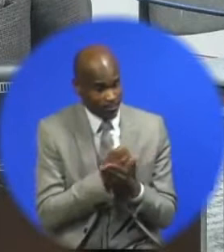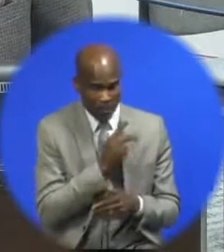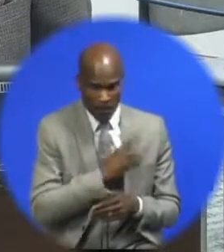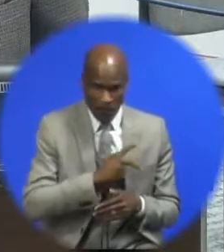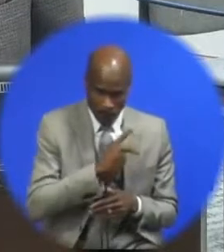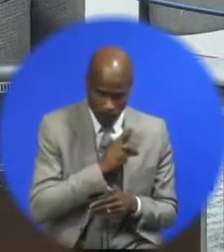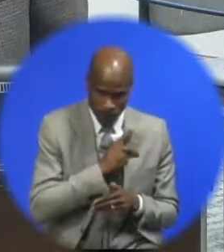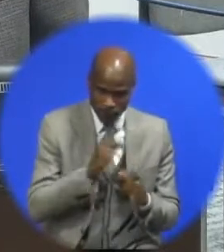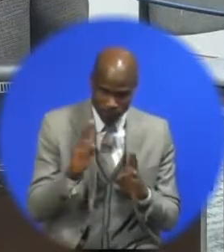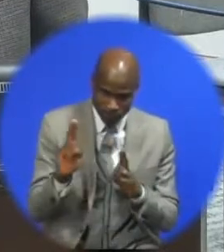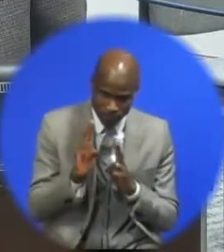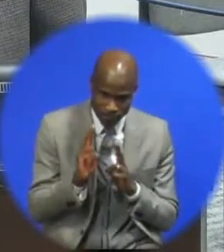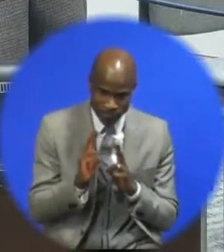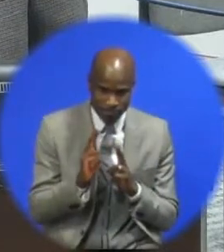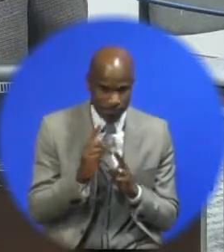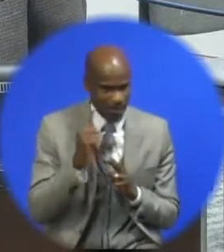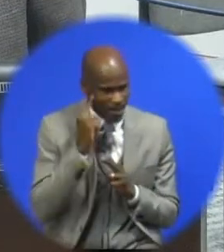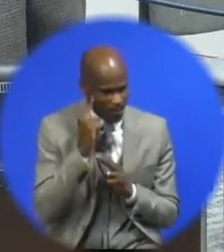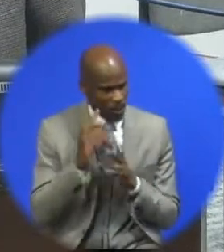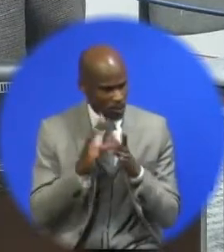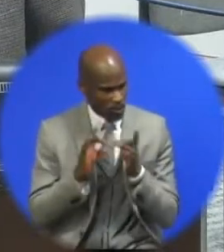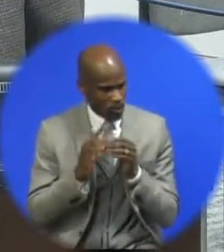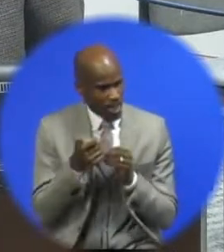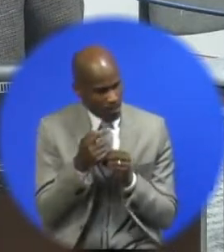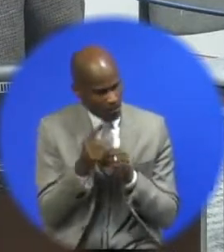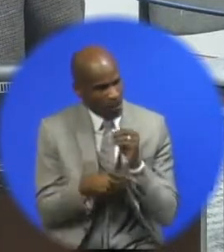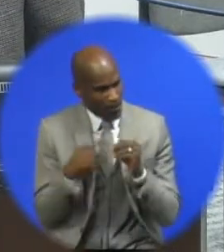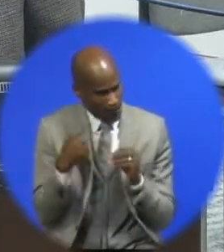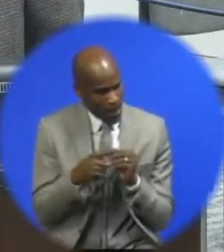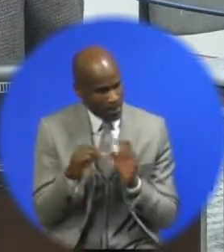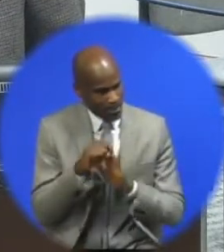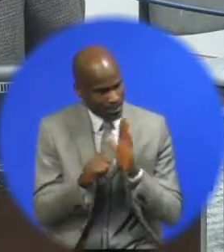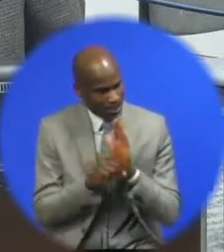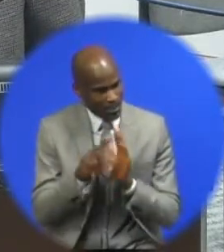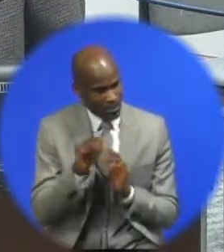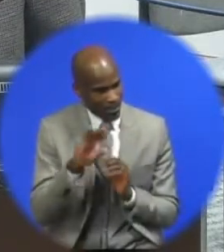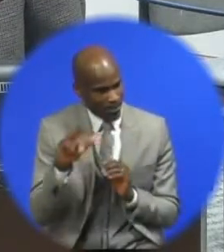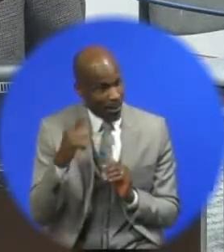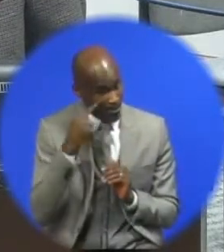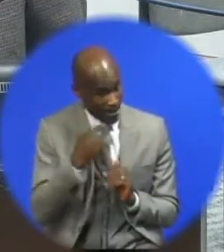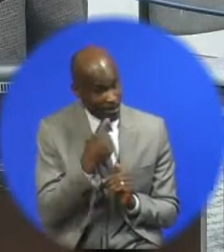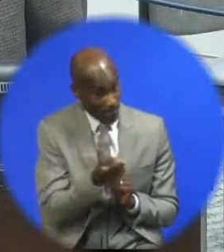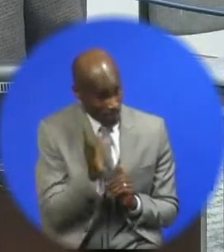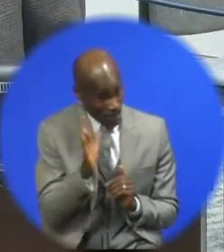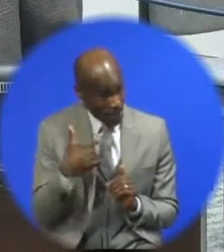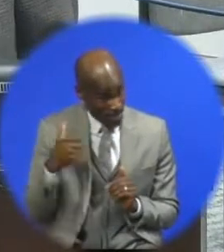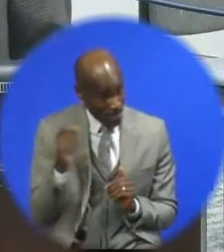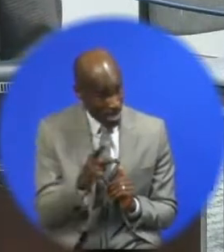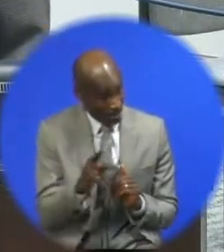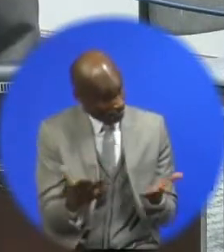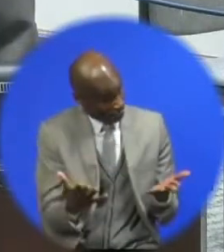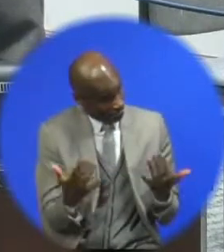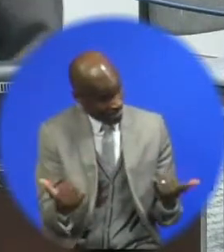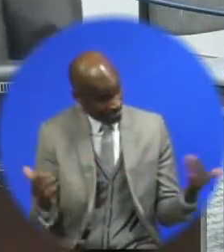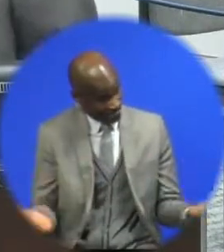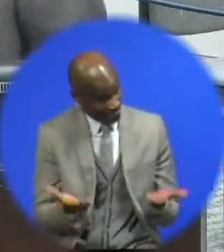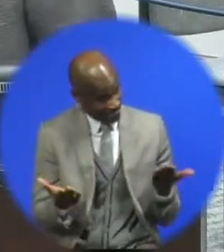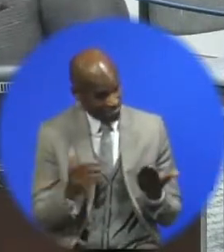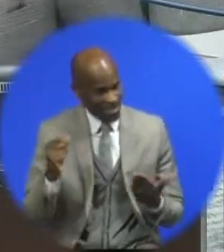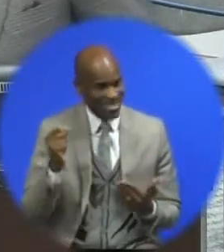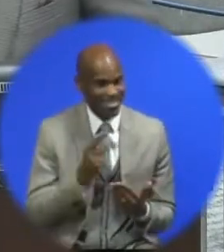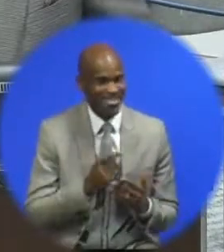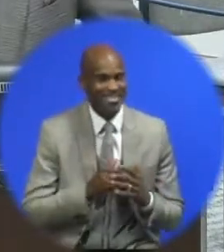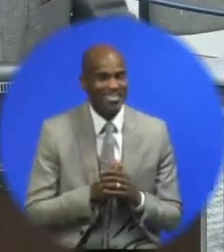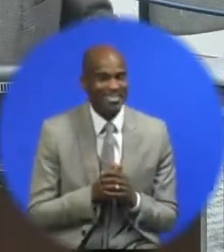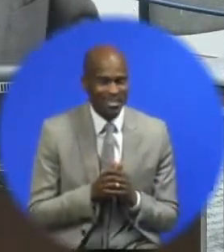talked a little bit about the Fontaflora State Trail, and I believe I said I'd probably be back at some time, so I'm back. And with a great